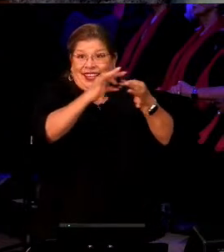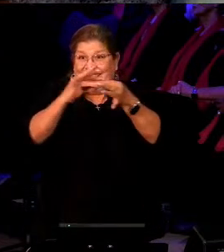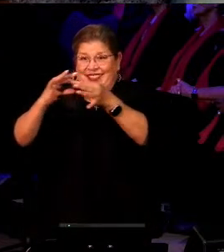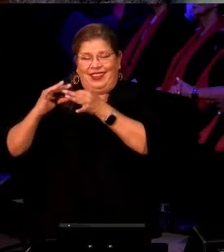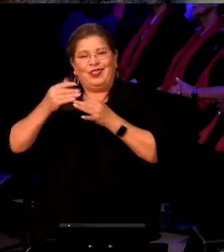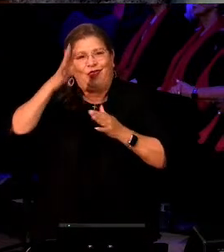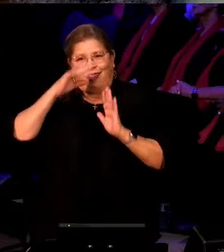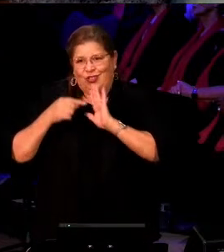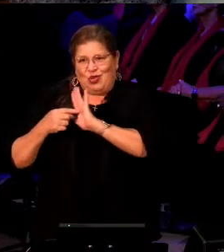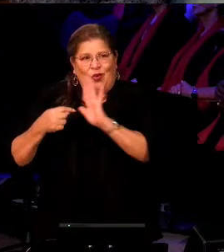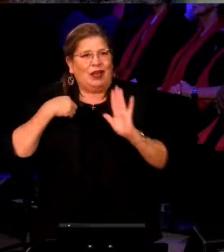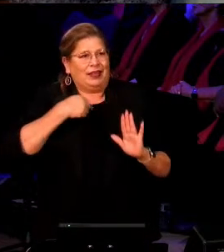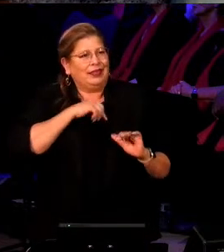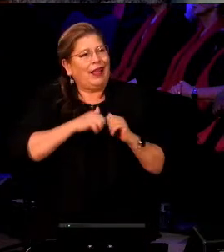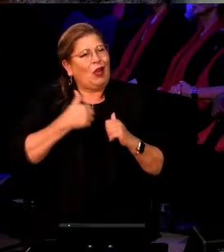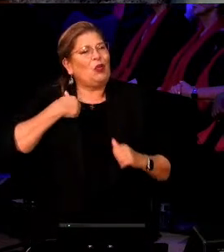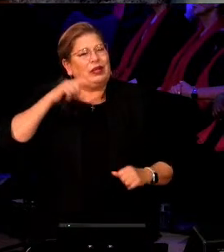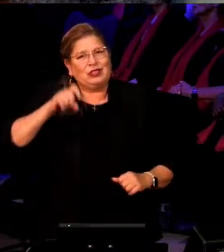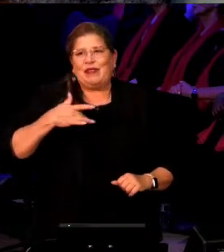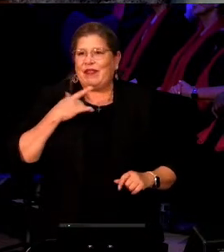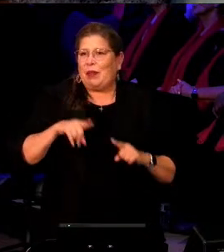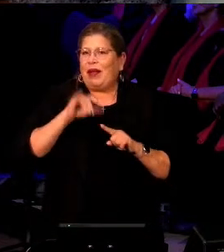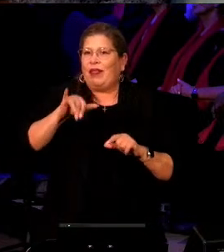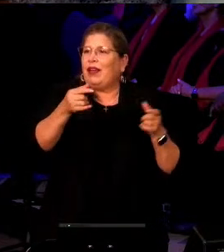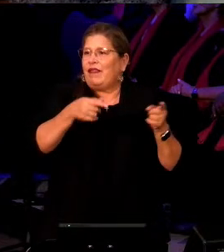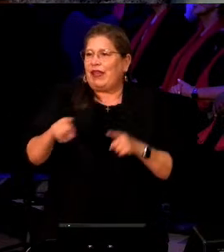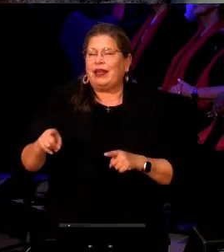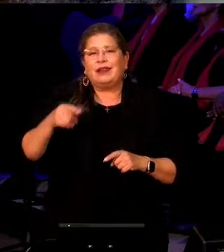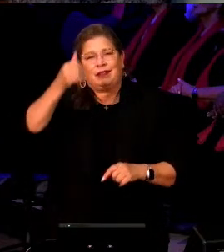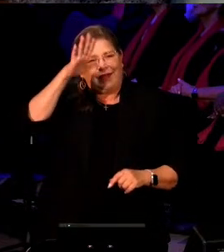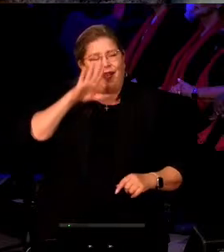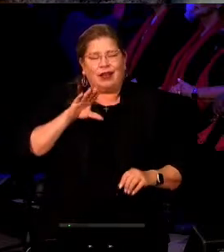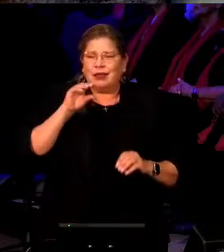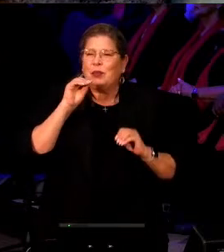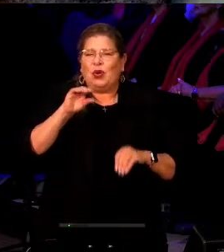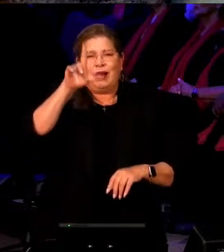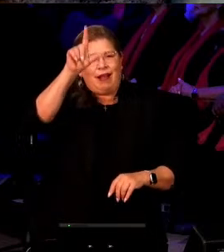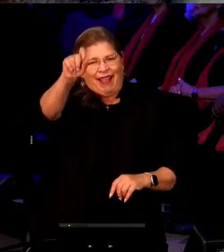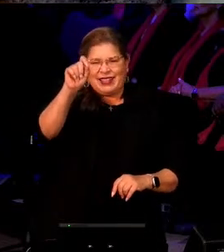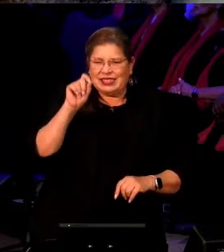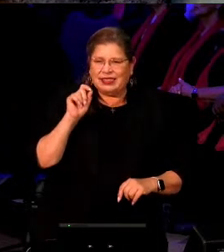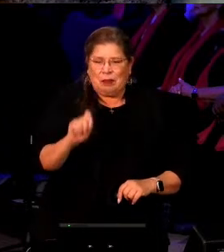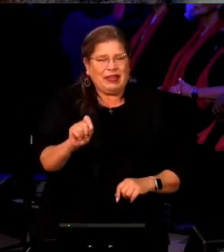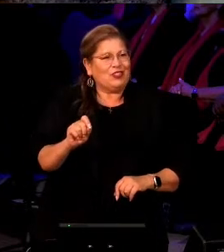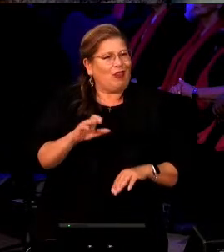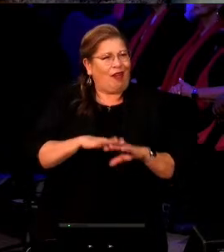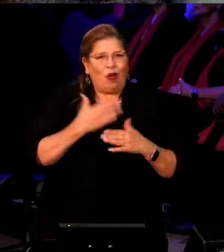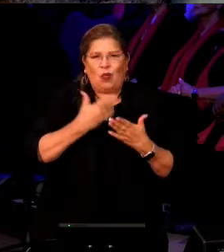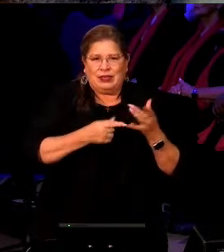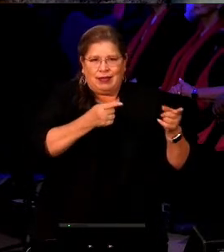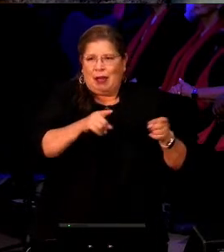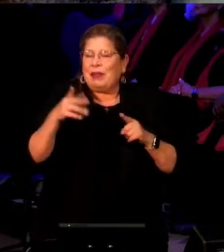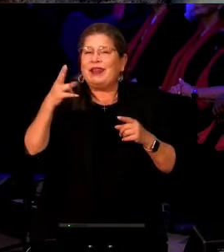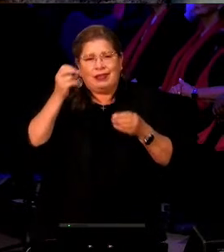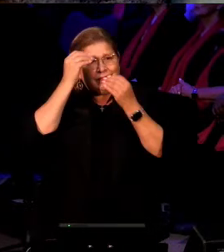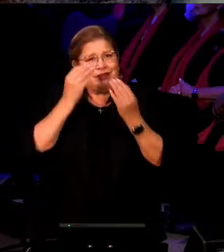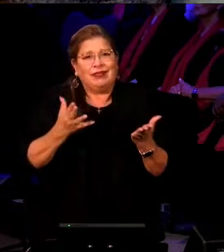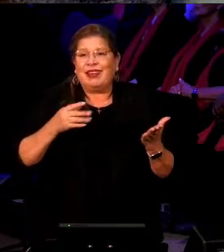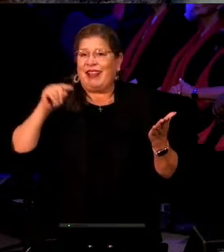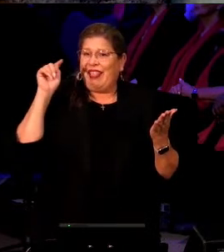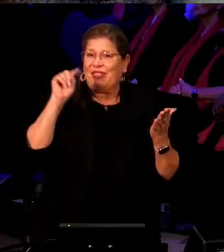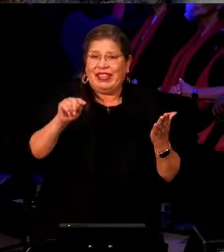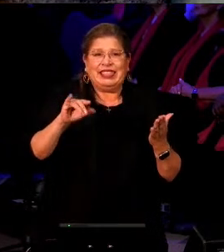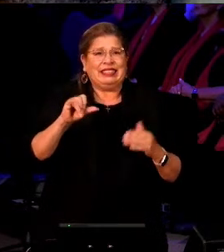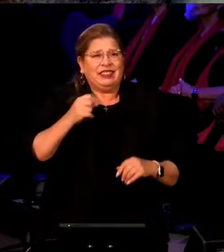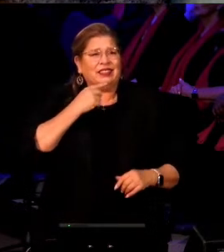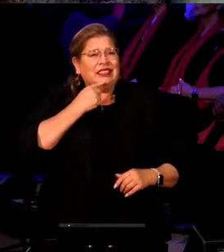how we must feel about this event. He's putting an exclamation point on the whole thing. He's saying to us, this is a